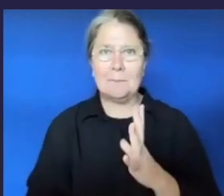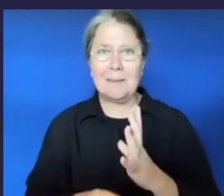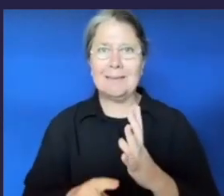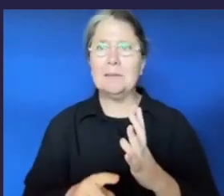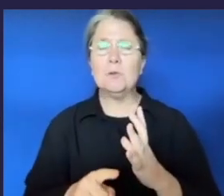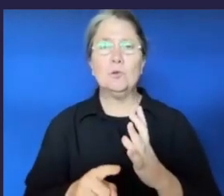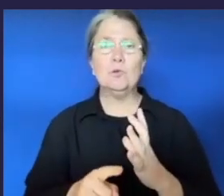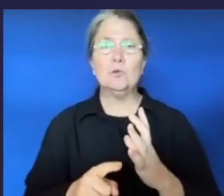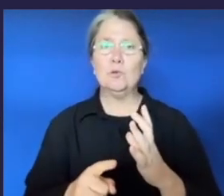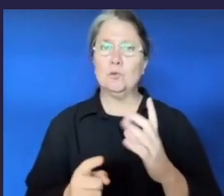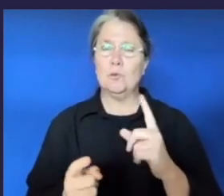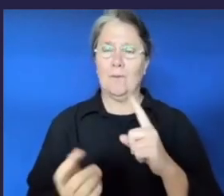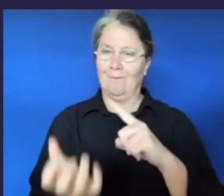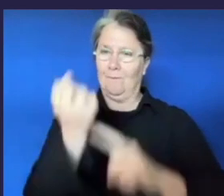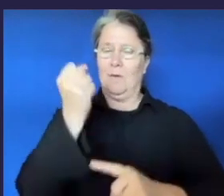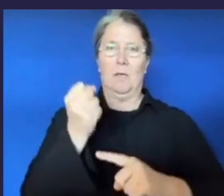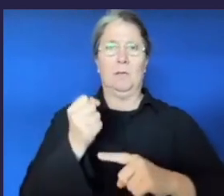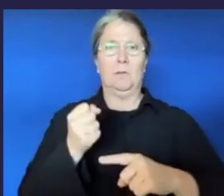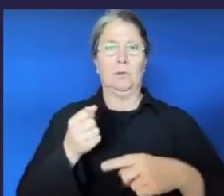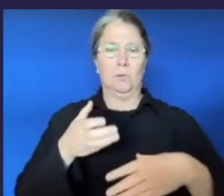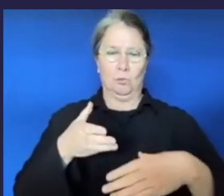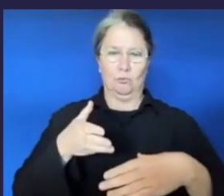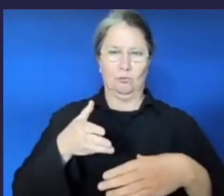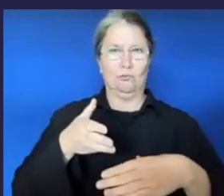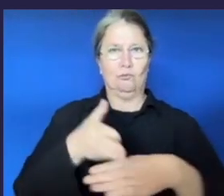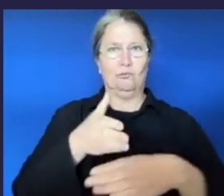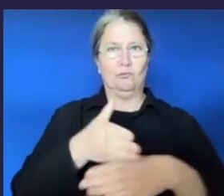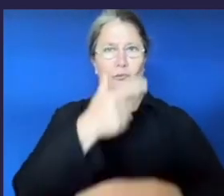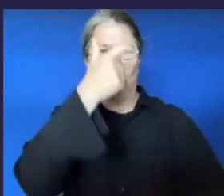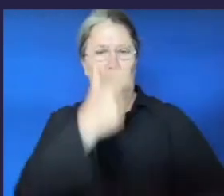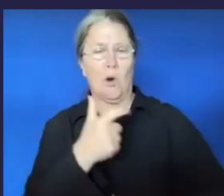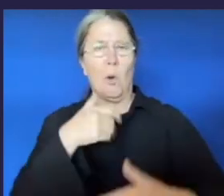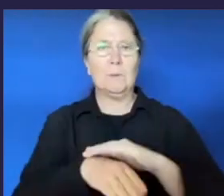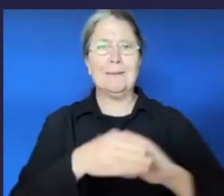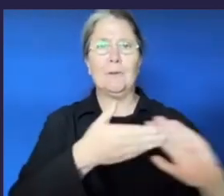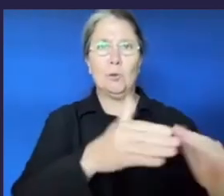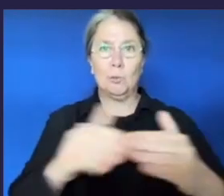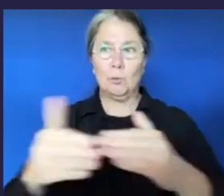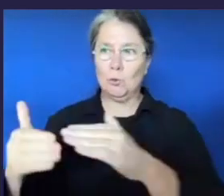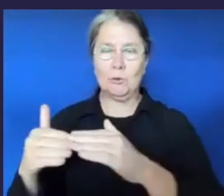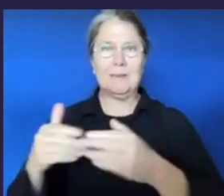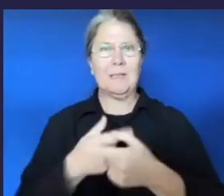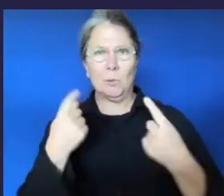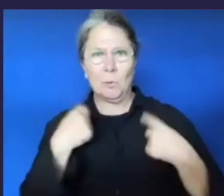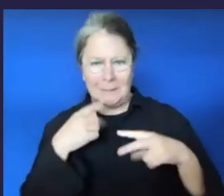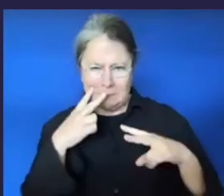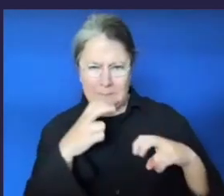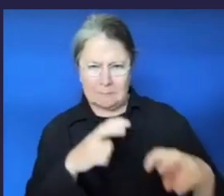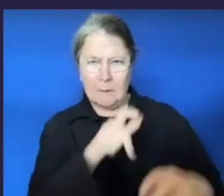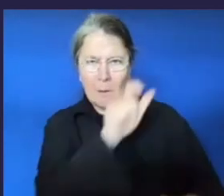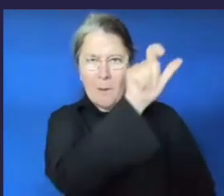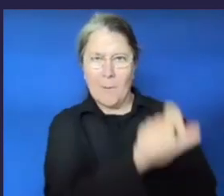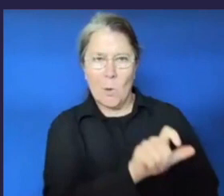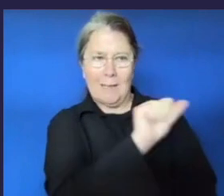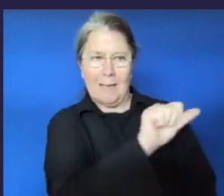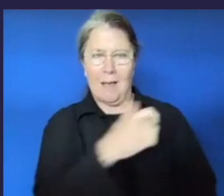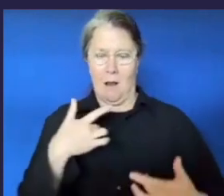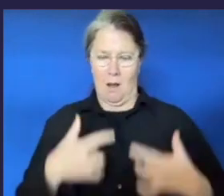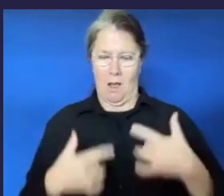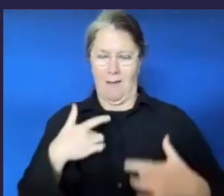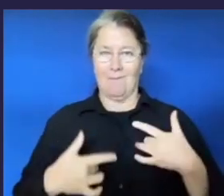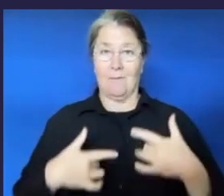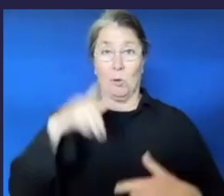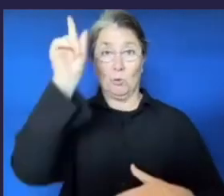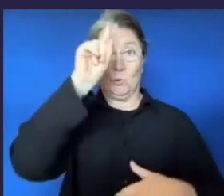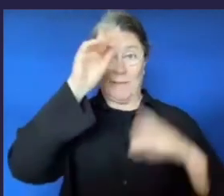and meaningful roles in welcoming communities. So we do look across all areas of a person's life. And today we'll be zooming in on work because